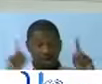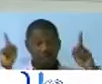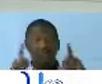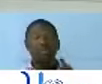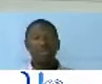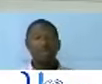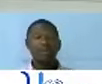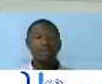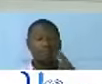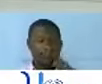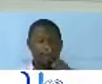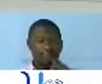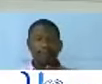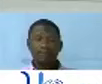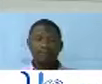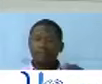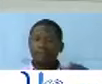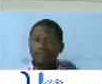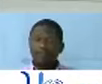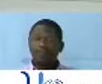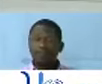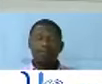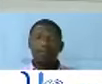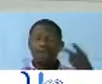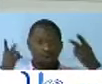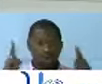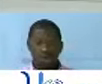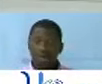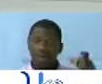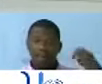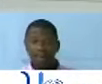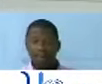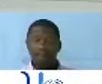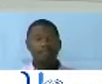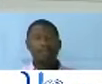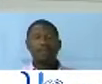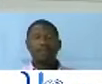And indeed, he did lock up a